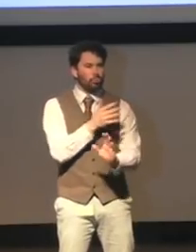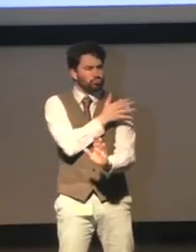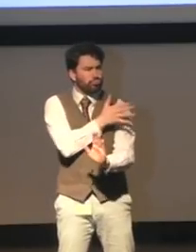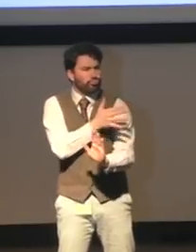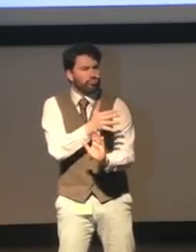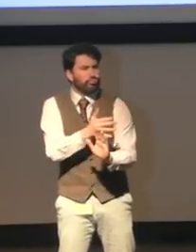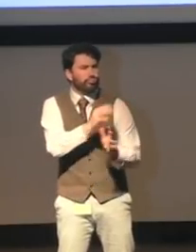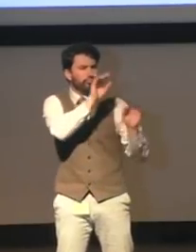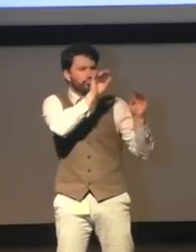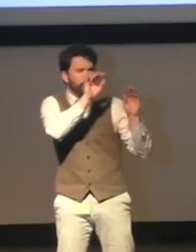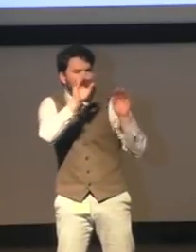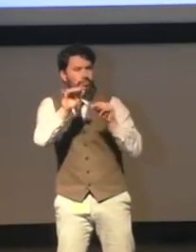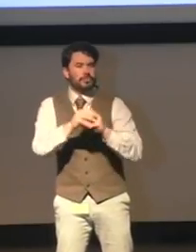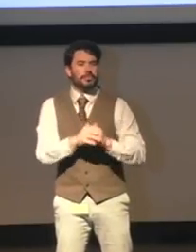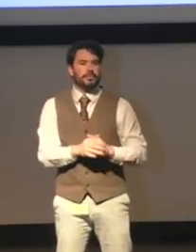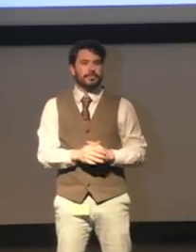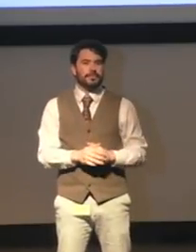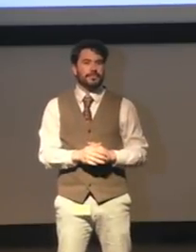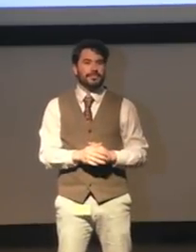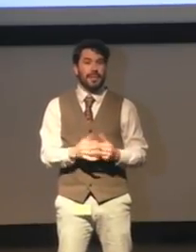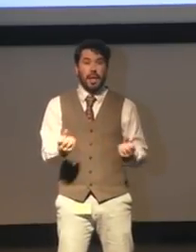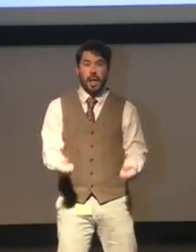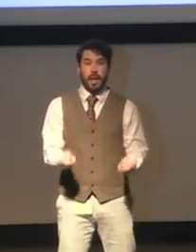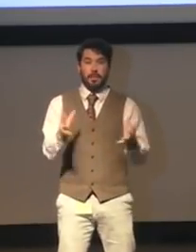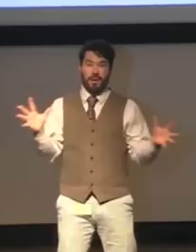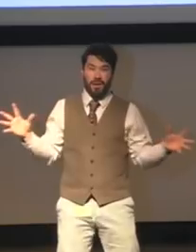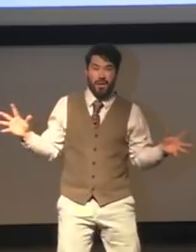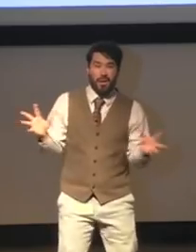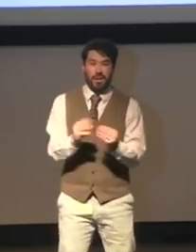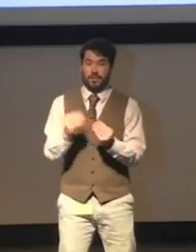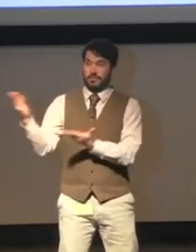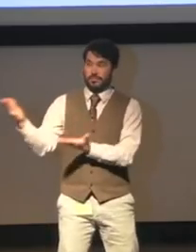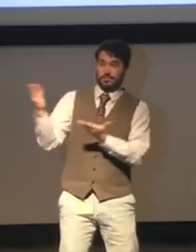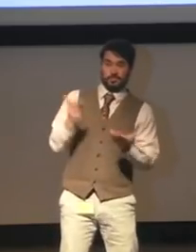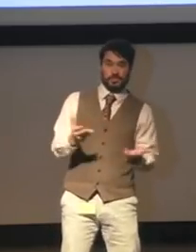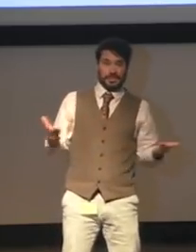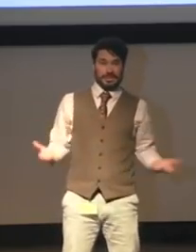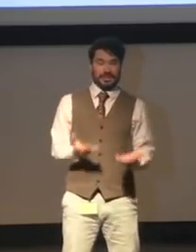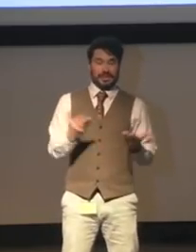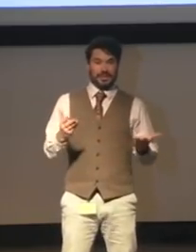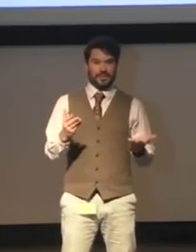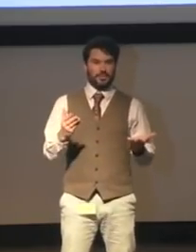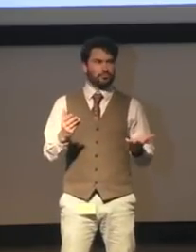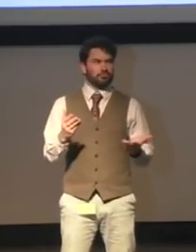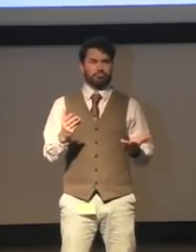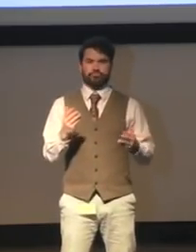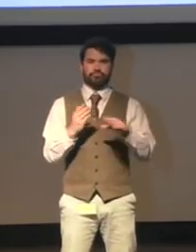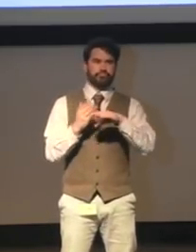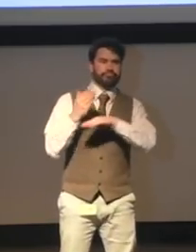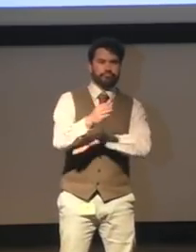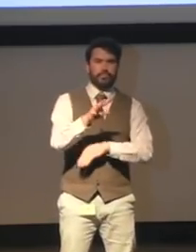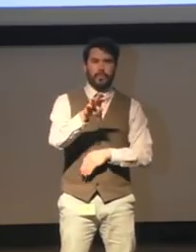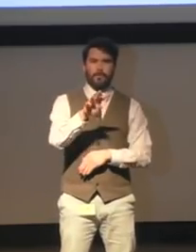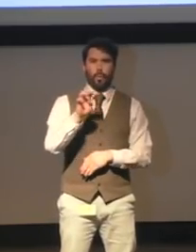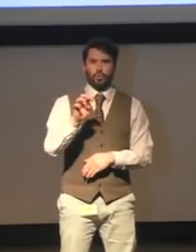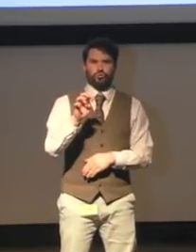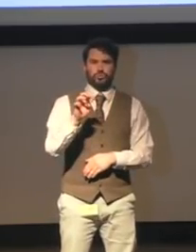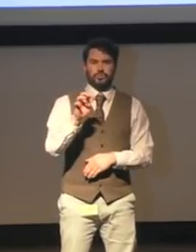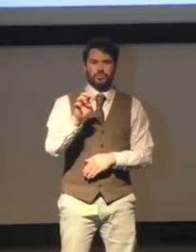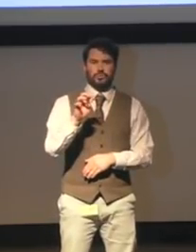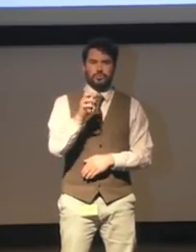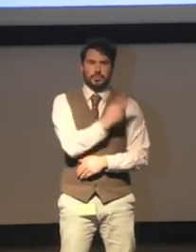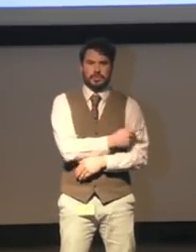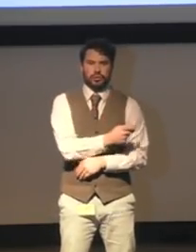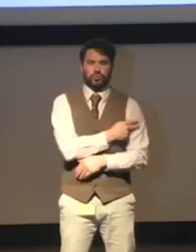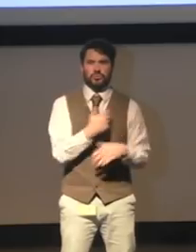our total accepted patients, almost over 400 and some patients, as we saw before, with